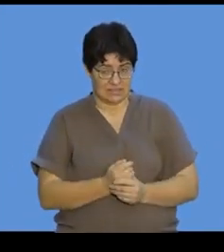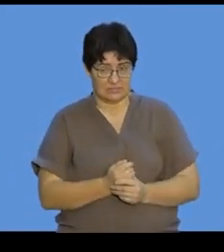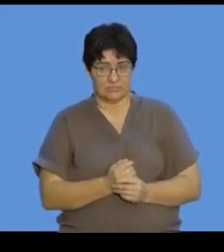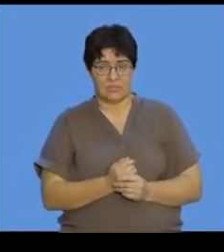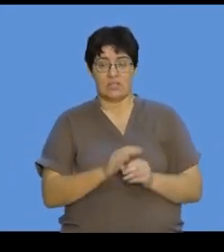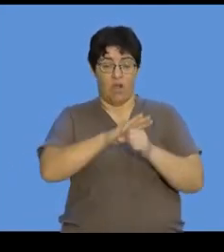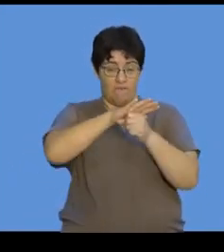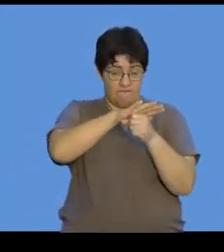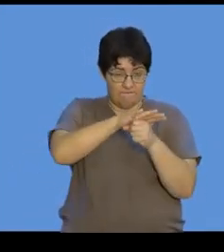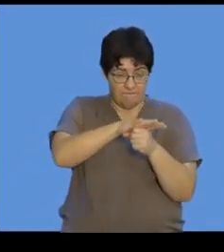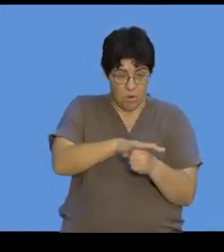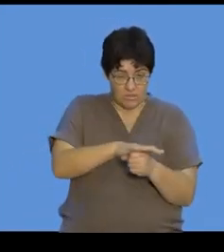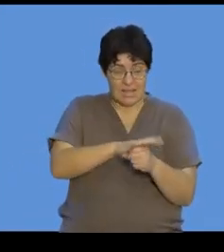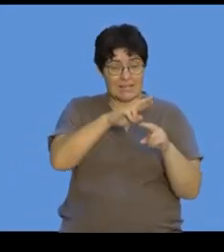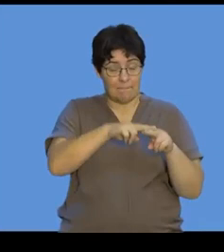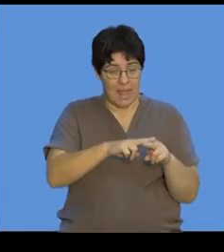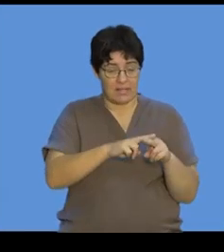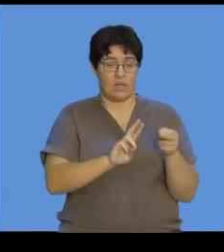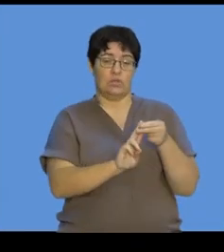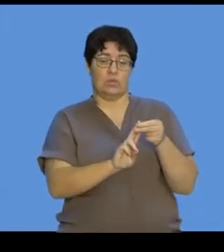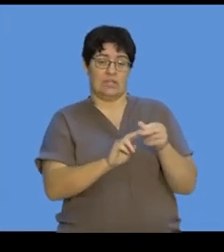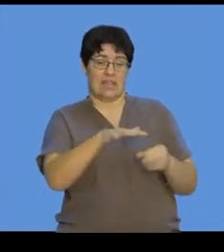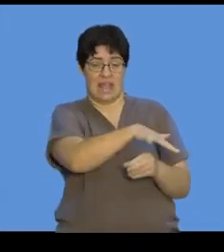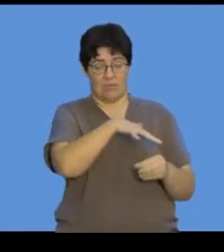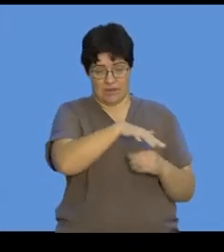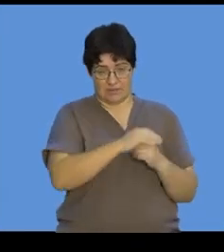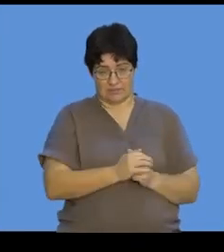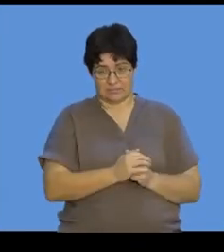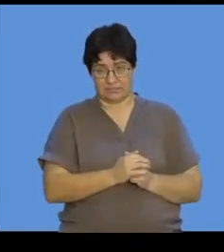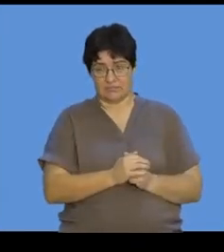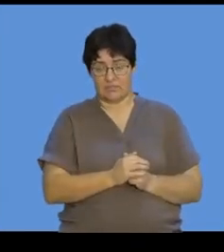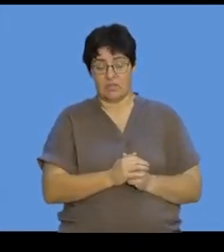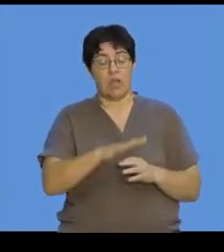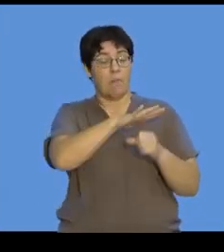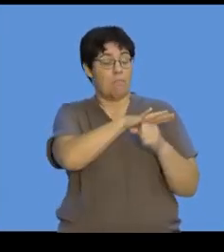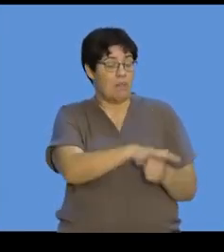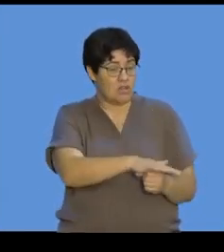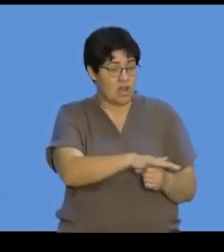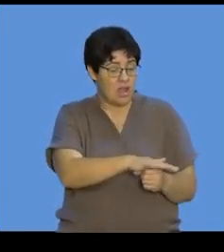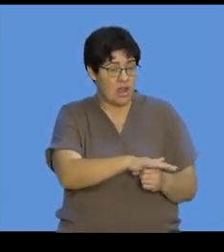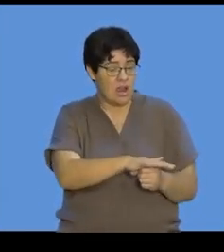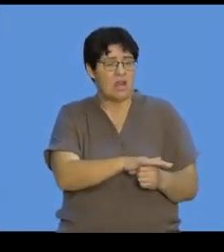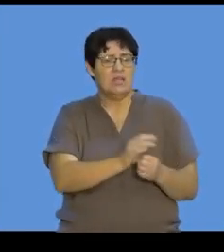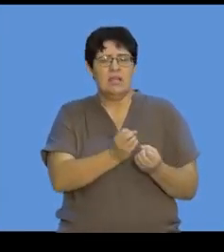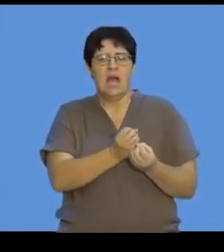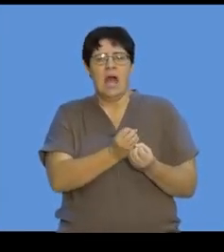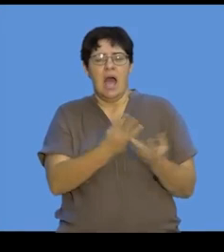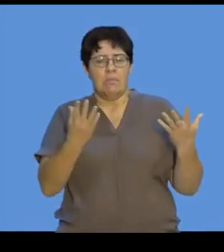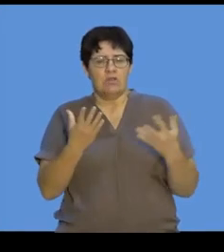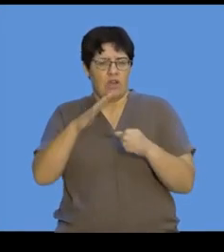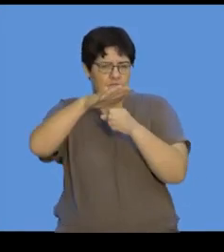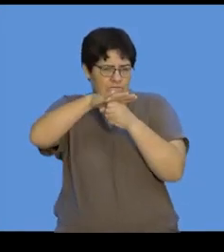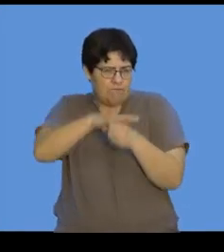exerted per unit area. So pressure will actually say to us that, okay, we ask ourselves, how much force is